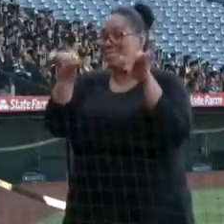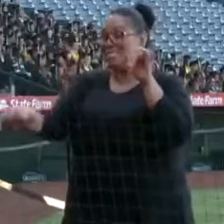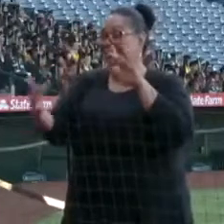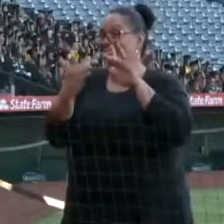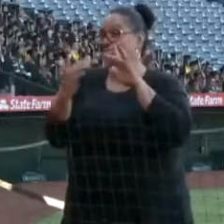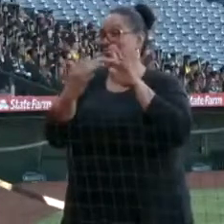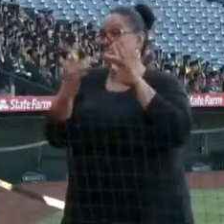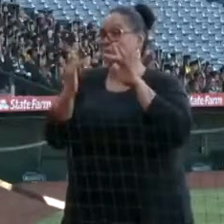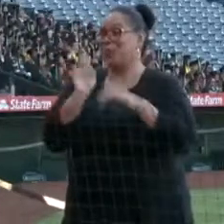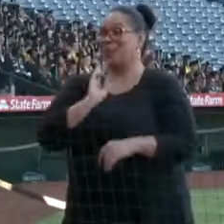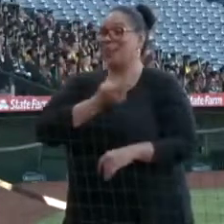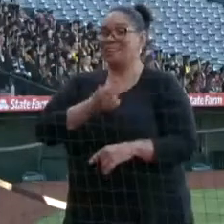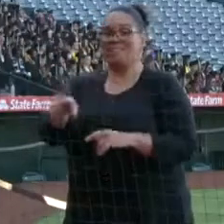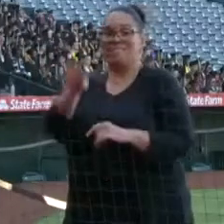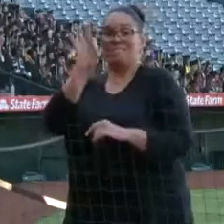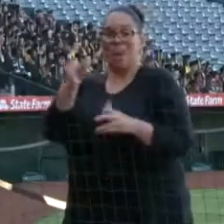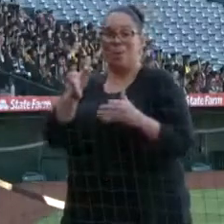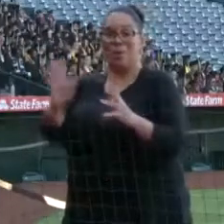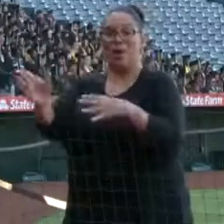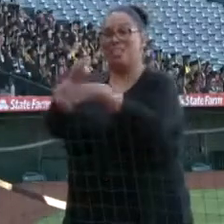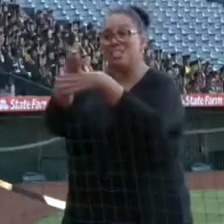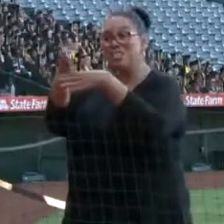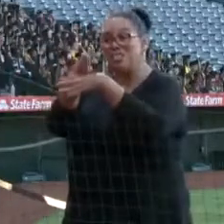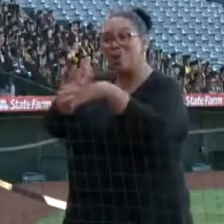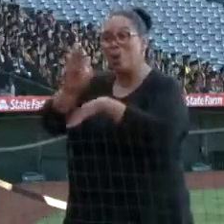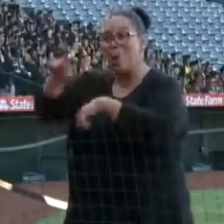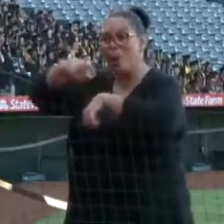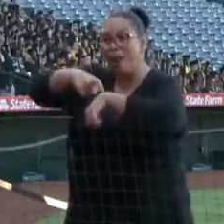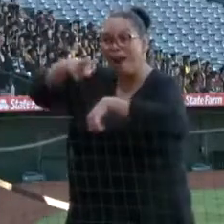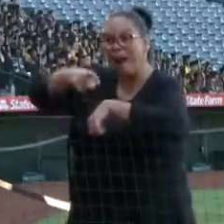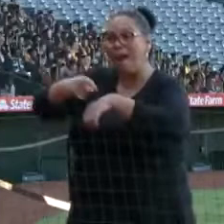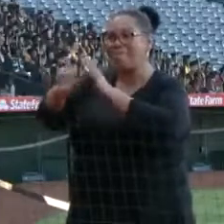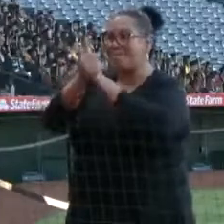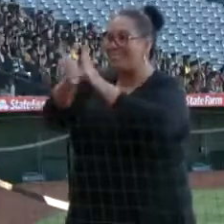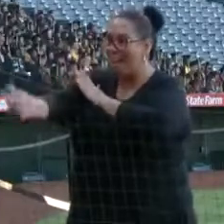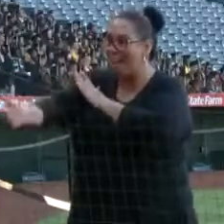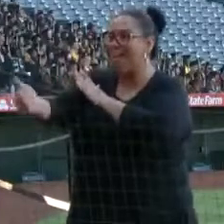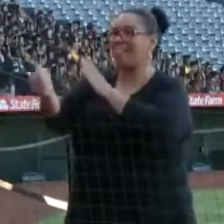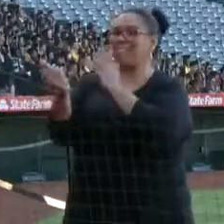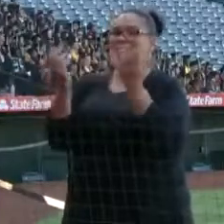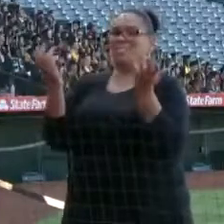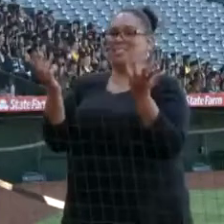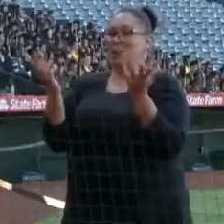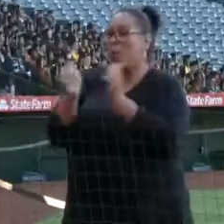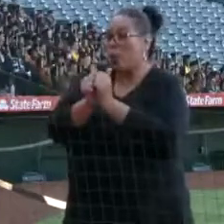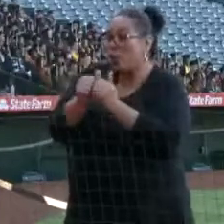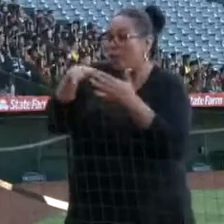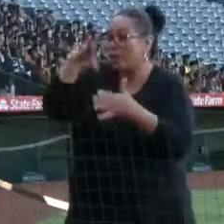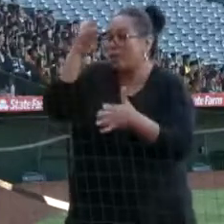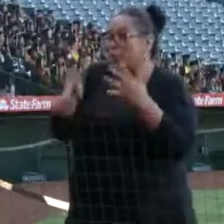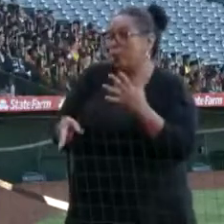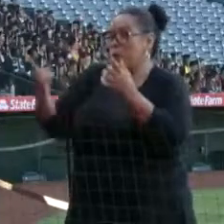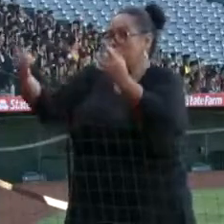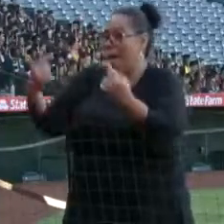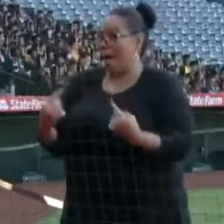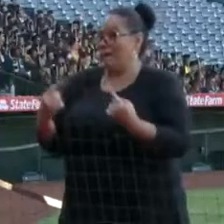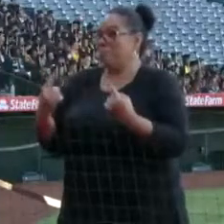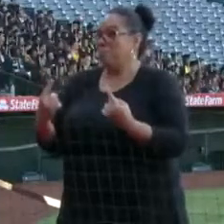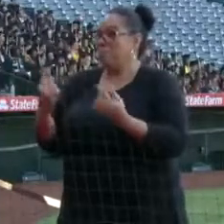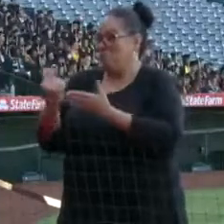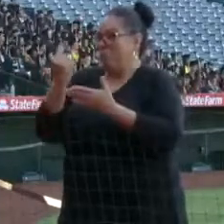us and find ways to share your time, talents, and skills with the students who come after